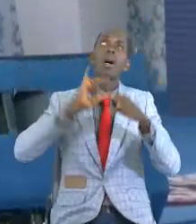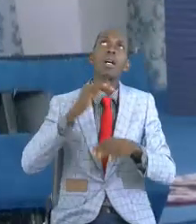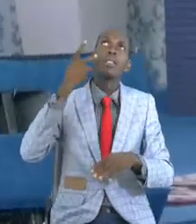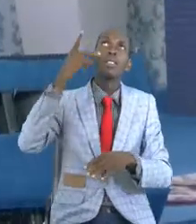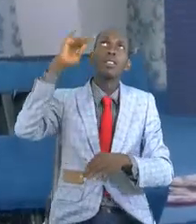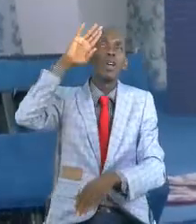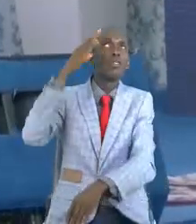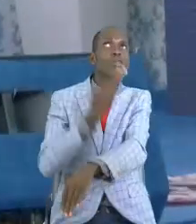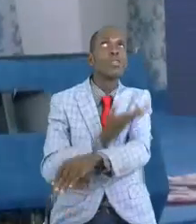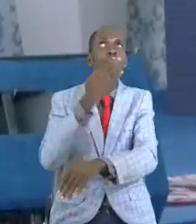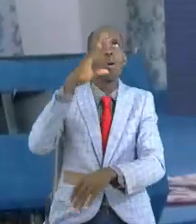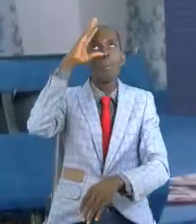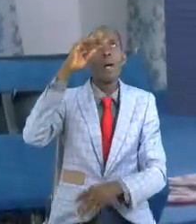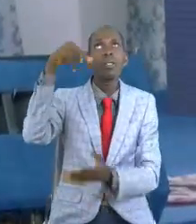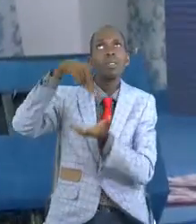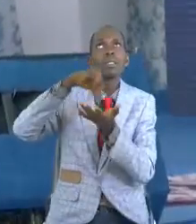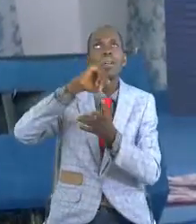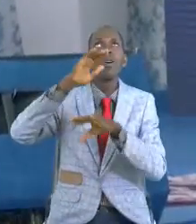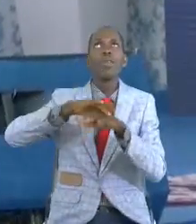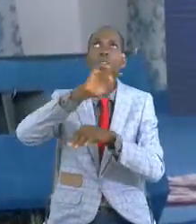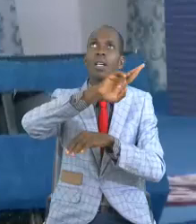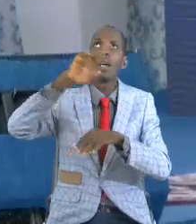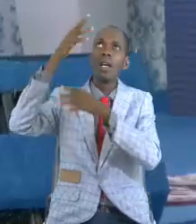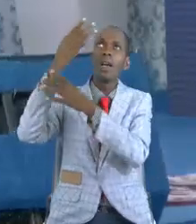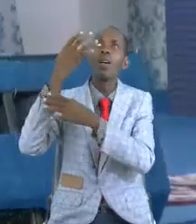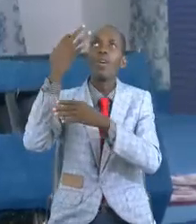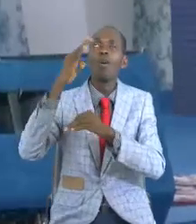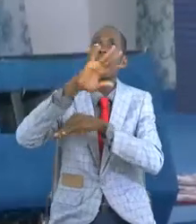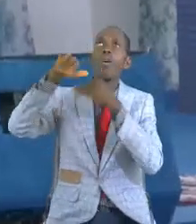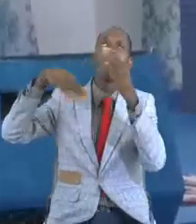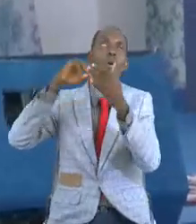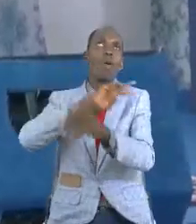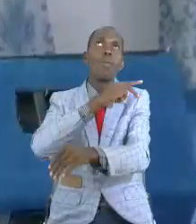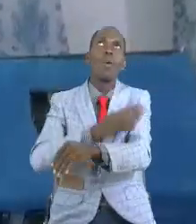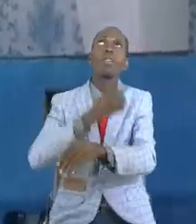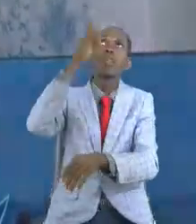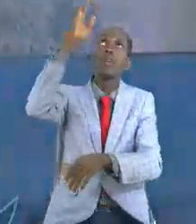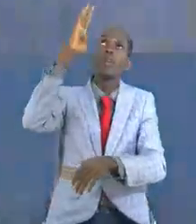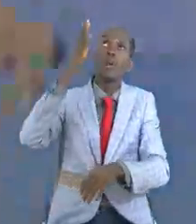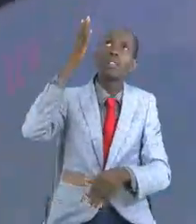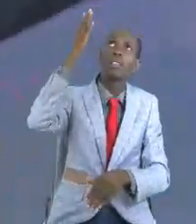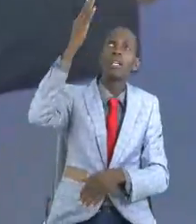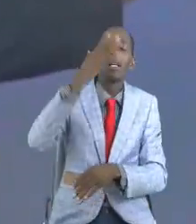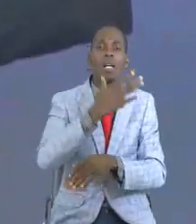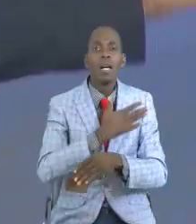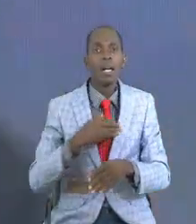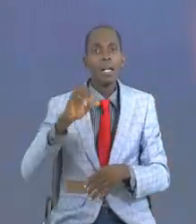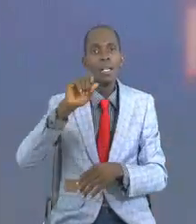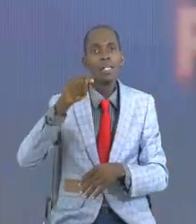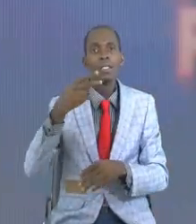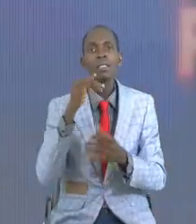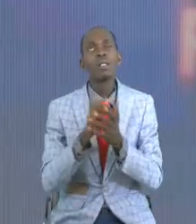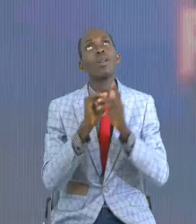Man standing on the right hand of the Almighty God. And then he said, Lord